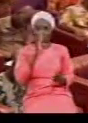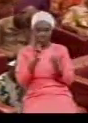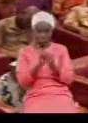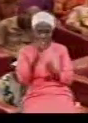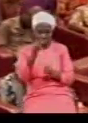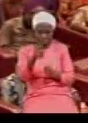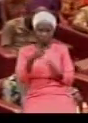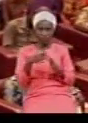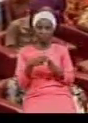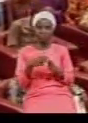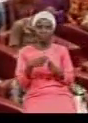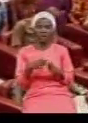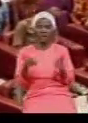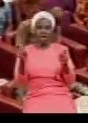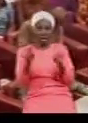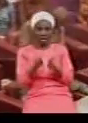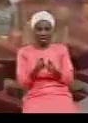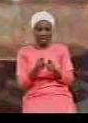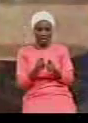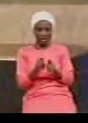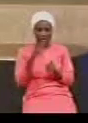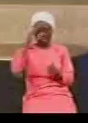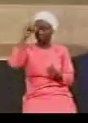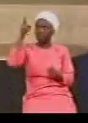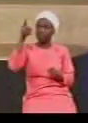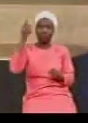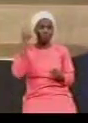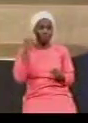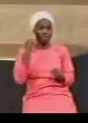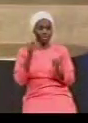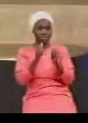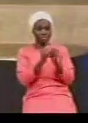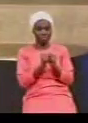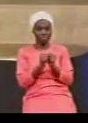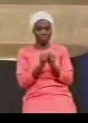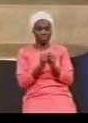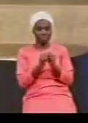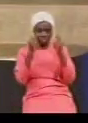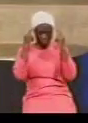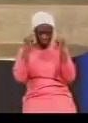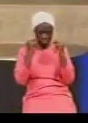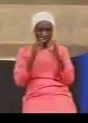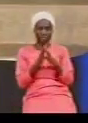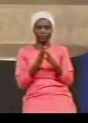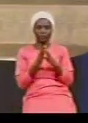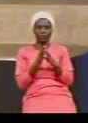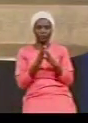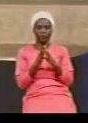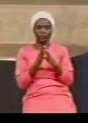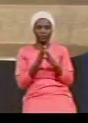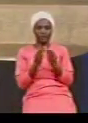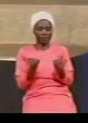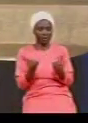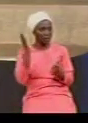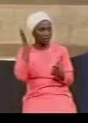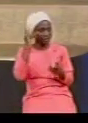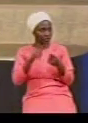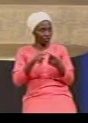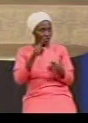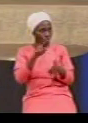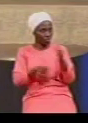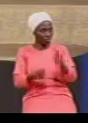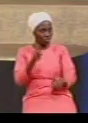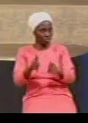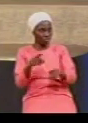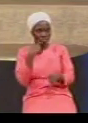thee as he was with Moses. Look at what the people are saying. They say, all